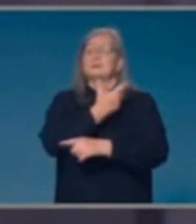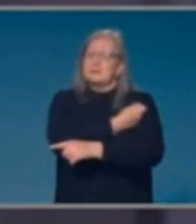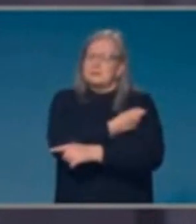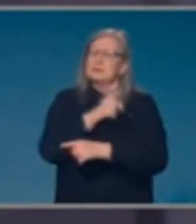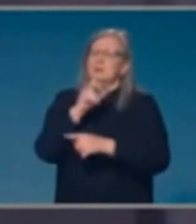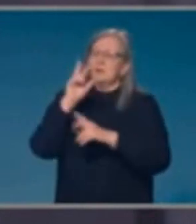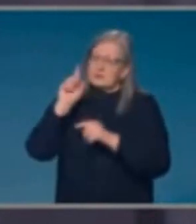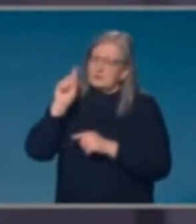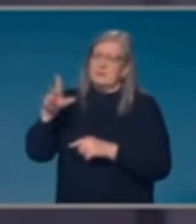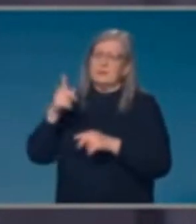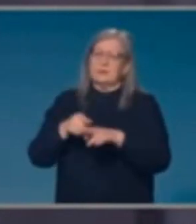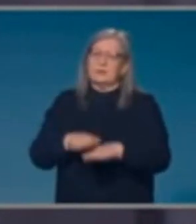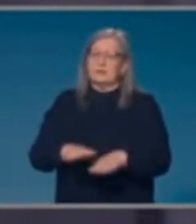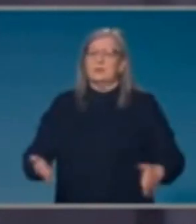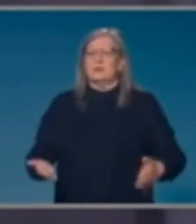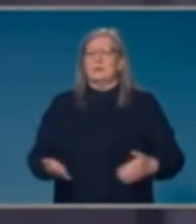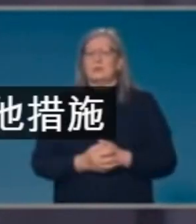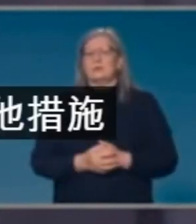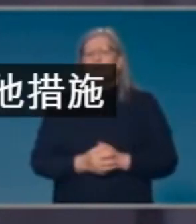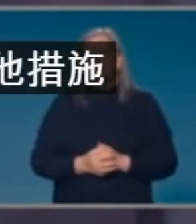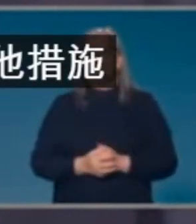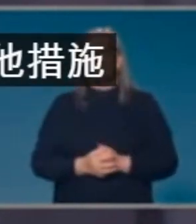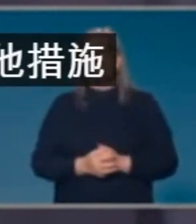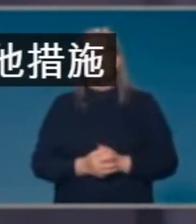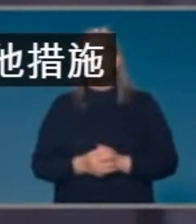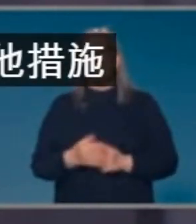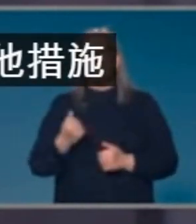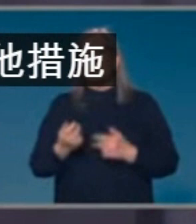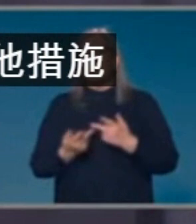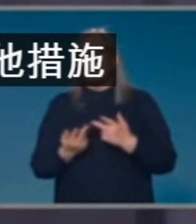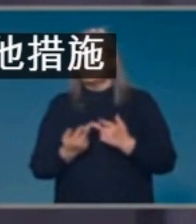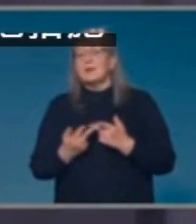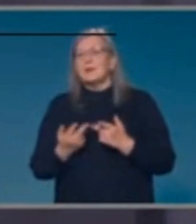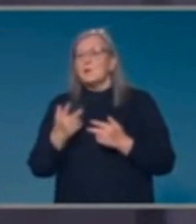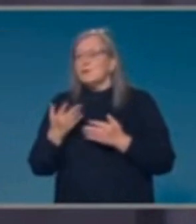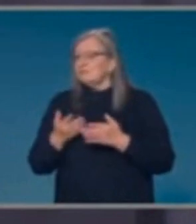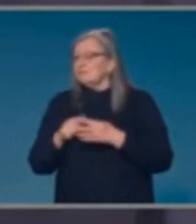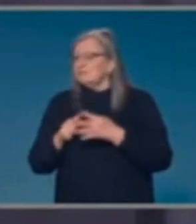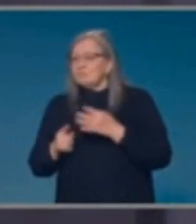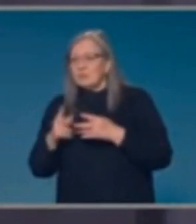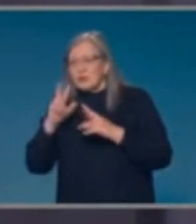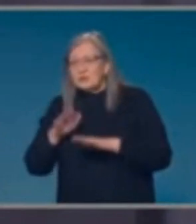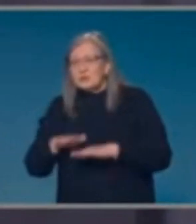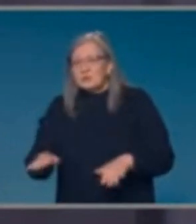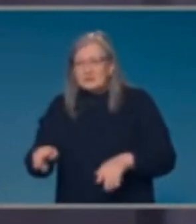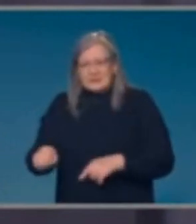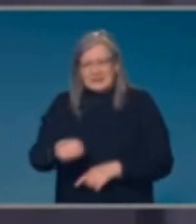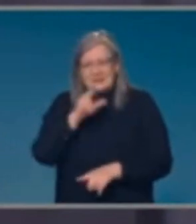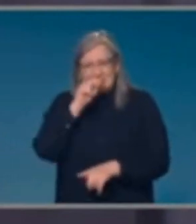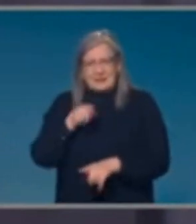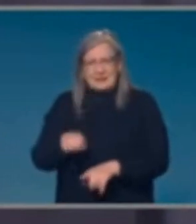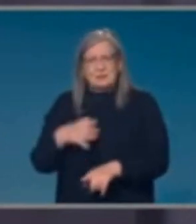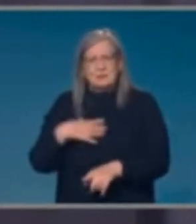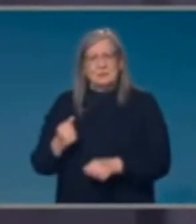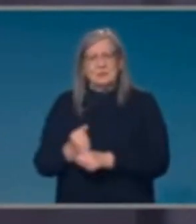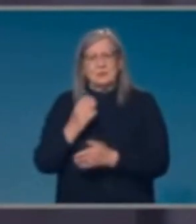There are a range of things we're looking at as how other things we can do to protect the children in that age group and to keep the classrooms open.